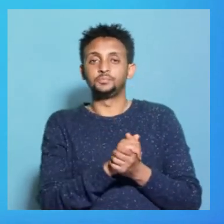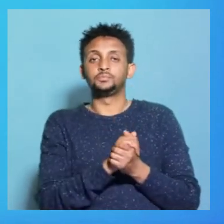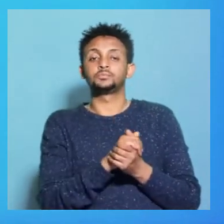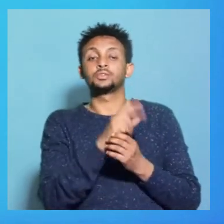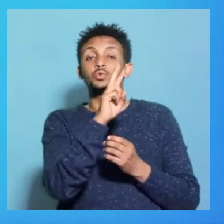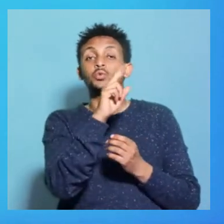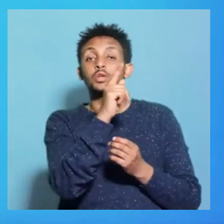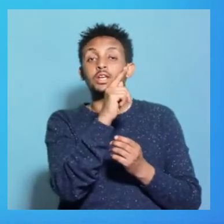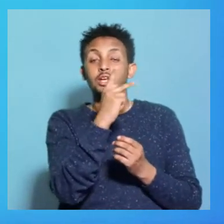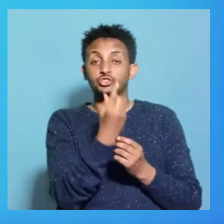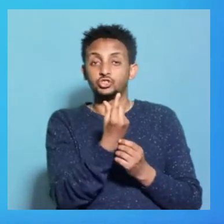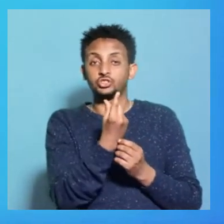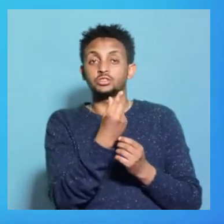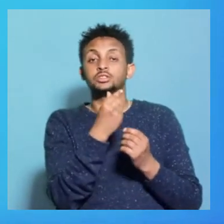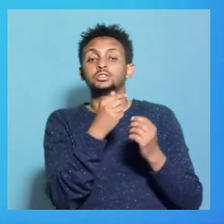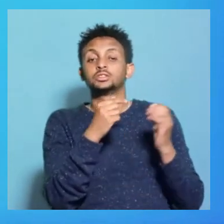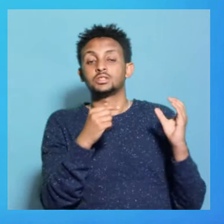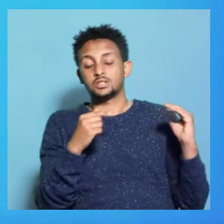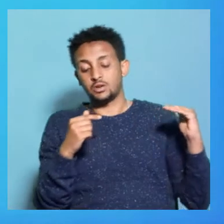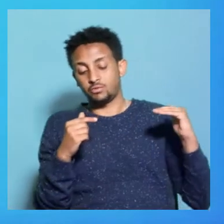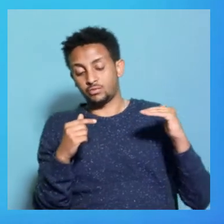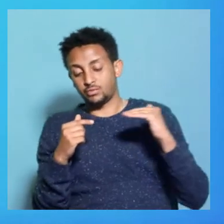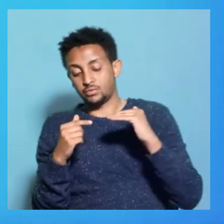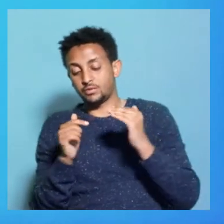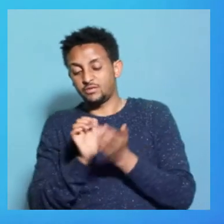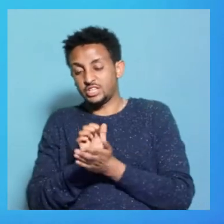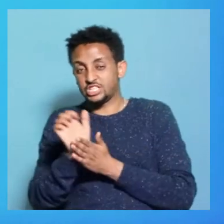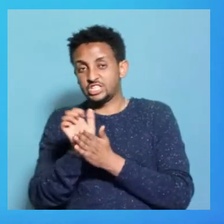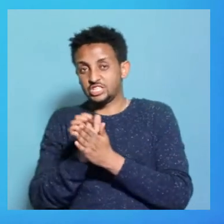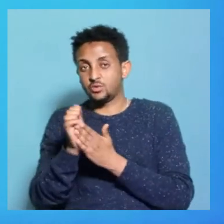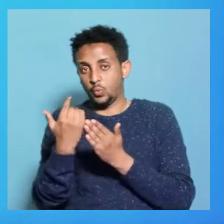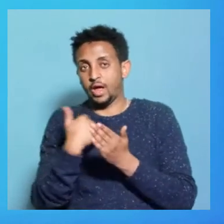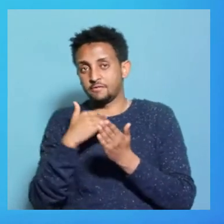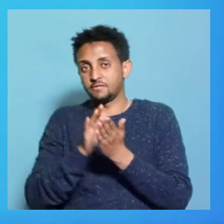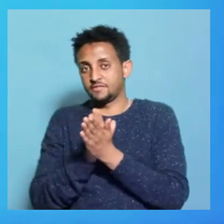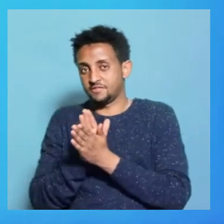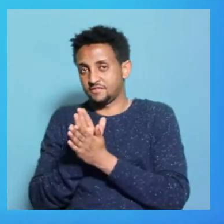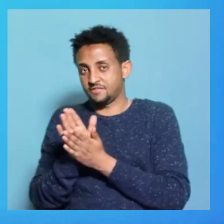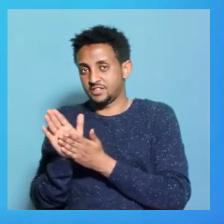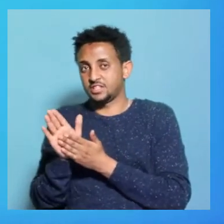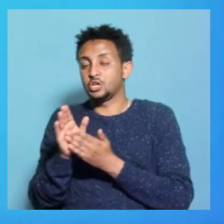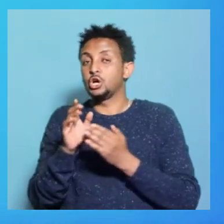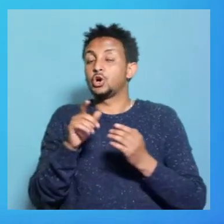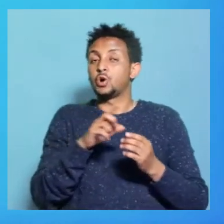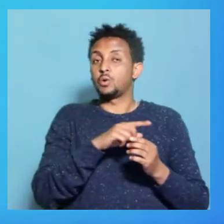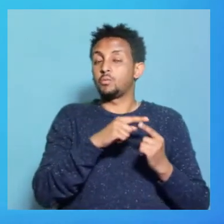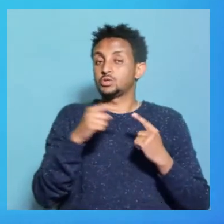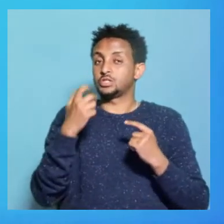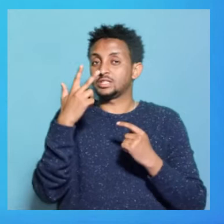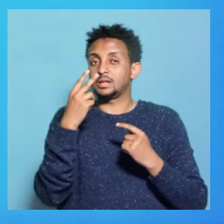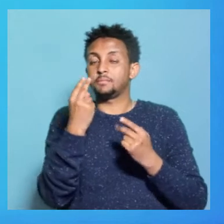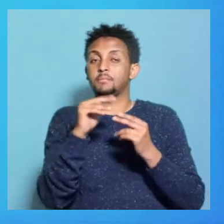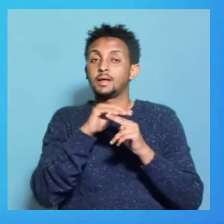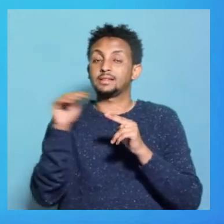So 2 kilogram mass is sliding over a frictionless surface. Let's say that it's moving to the positive x-axis 3 meters per